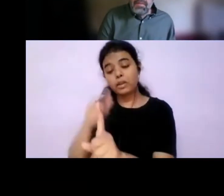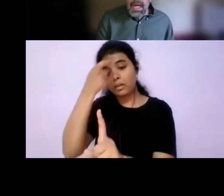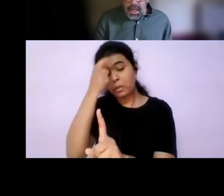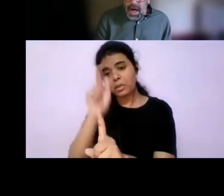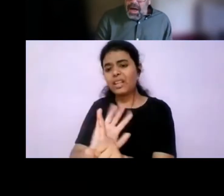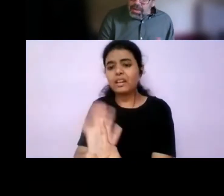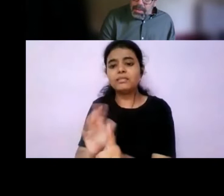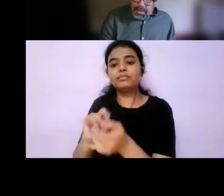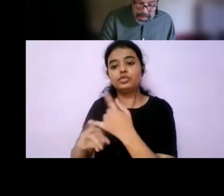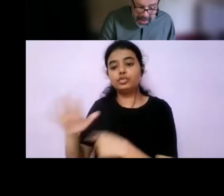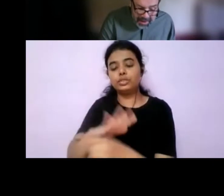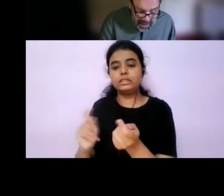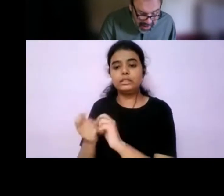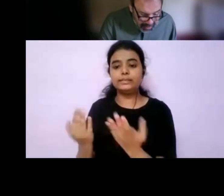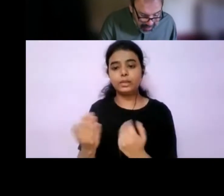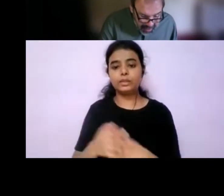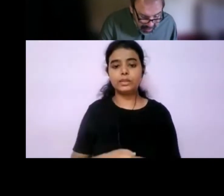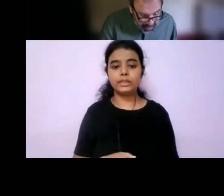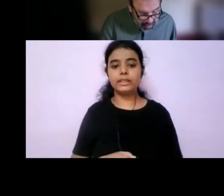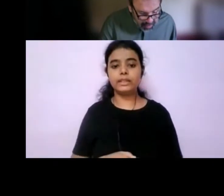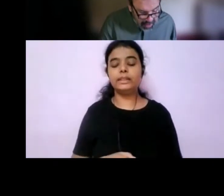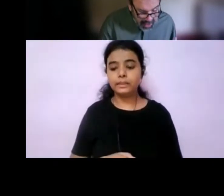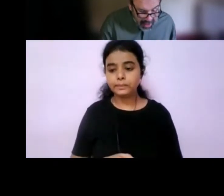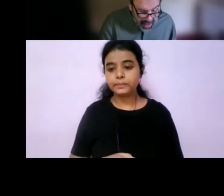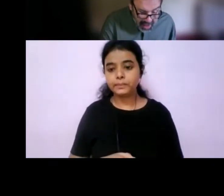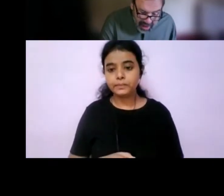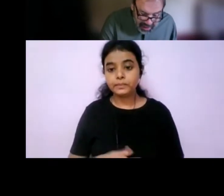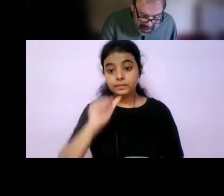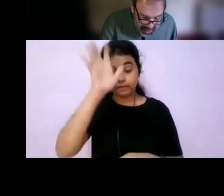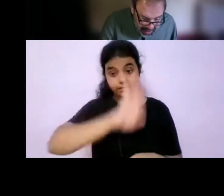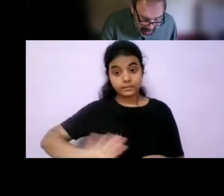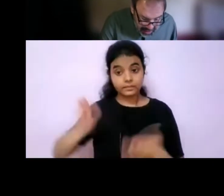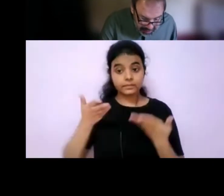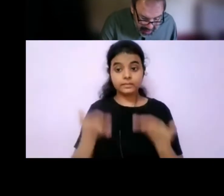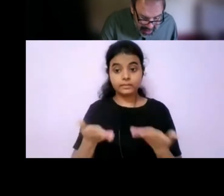there remain other problems about the level of the individual. In India,